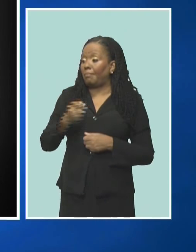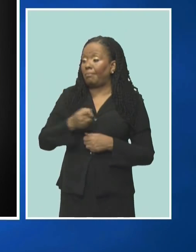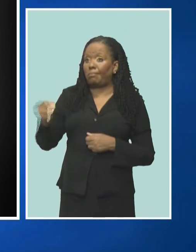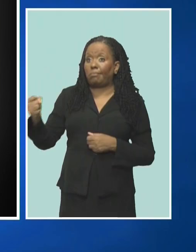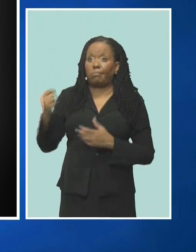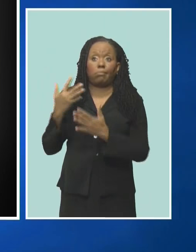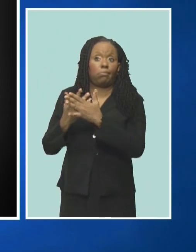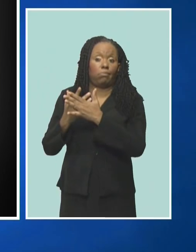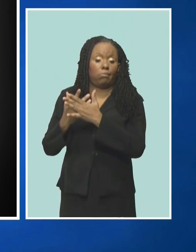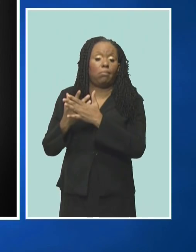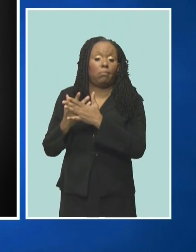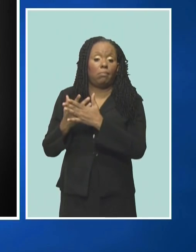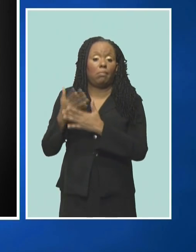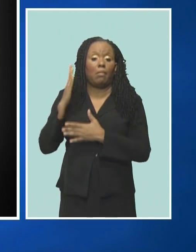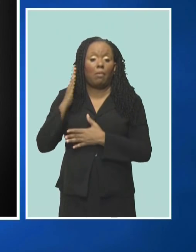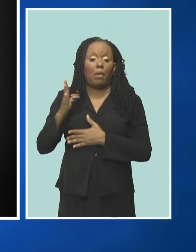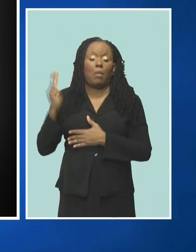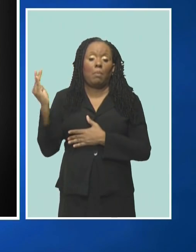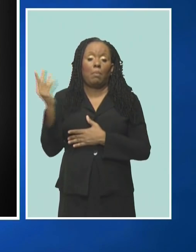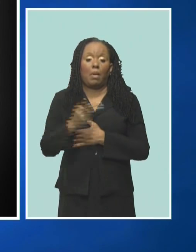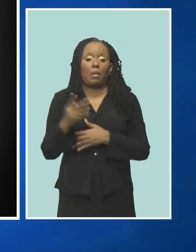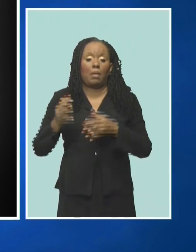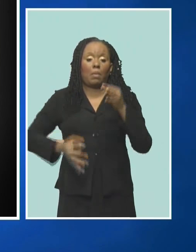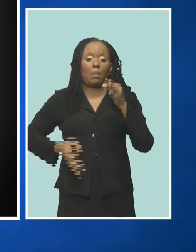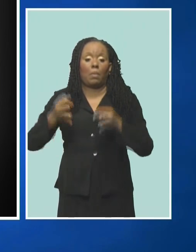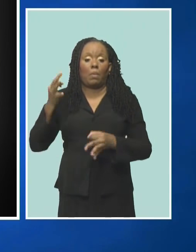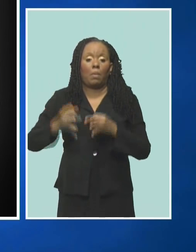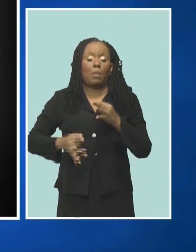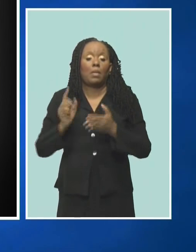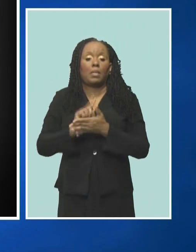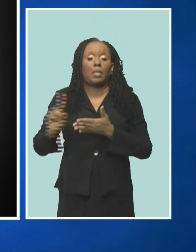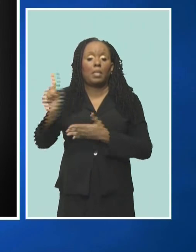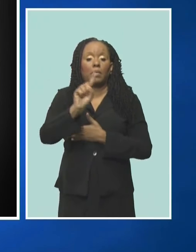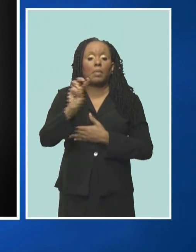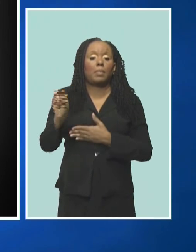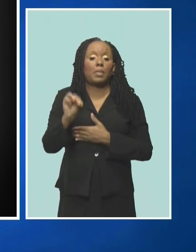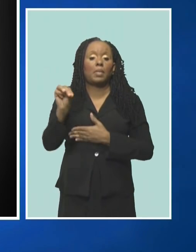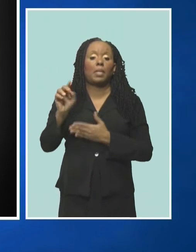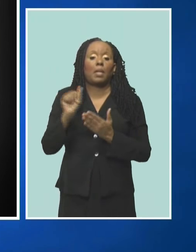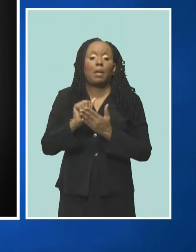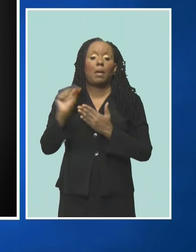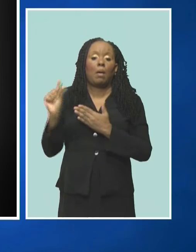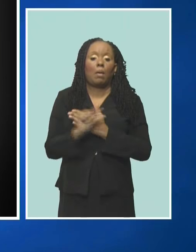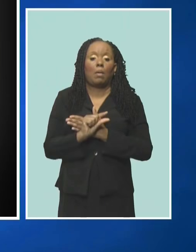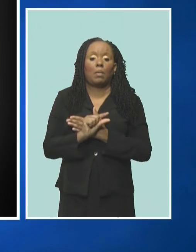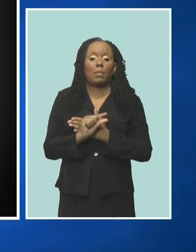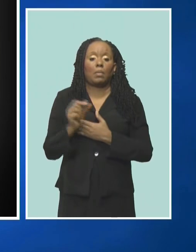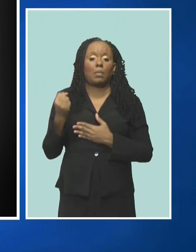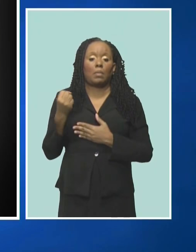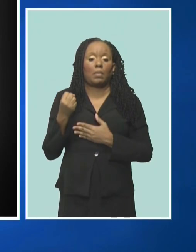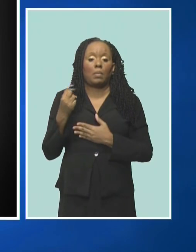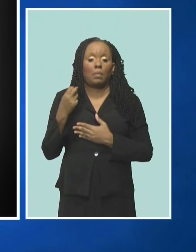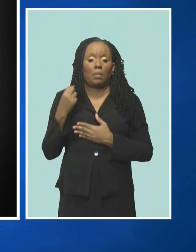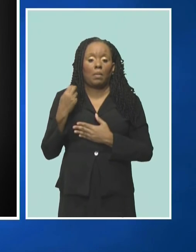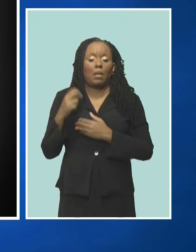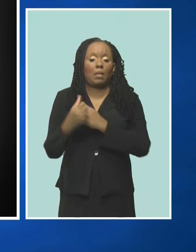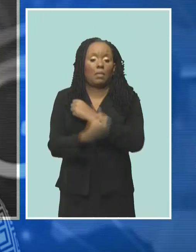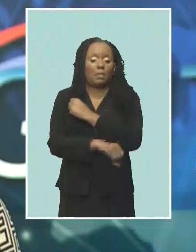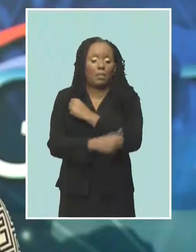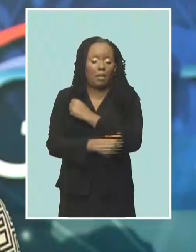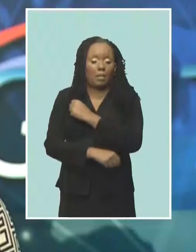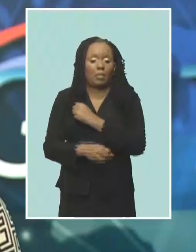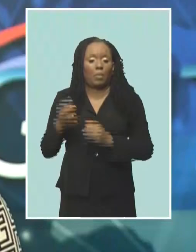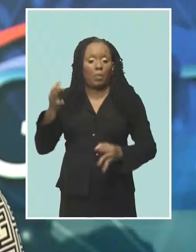is expected to reappear on next Monday, August 12th, at the District F Belplaine Magistrates